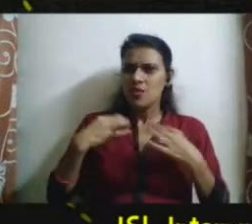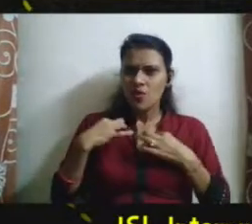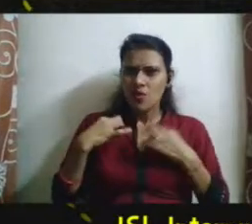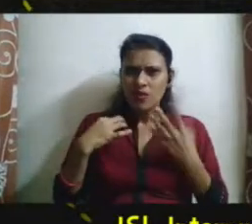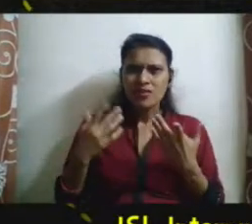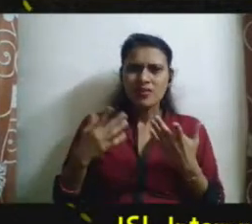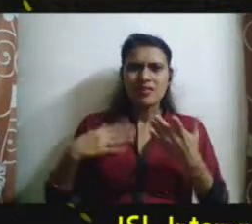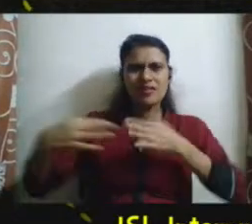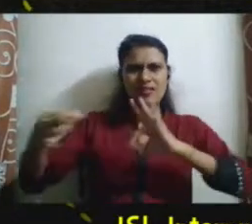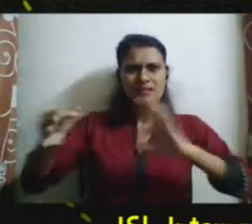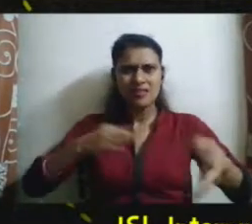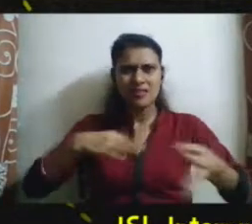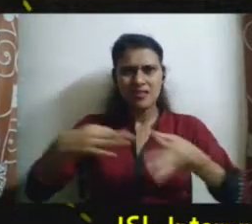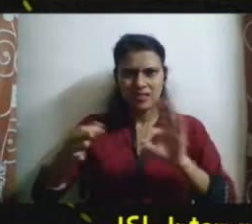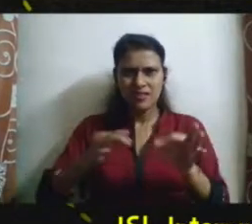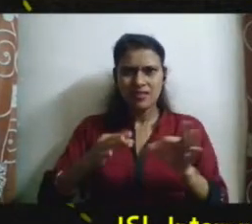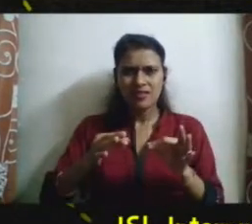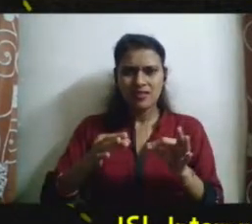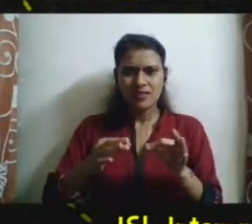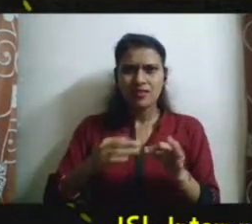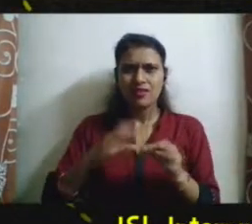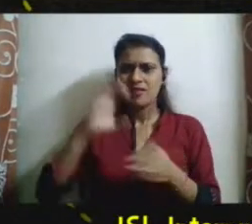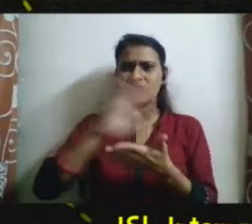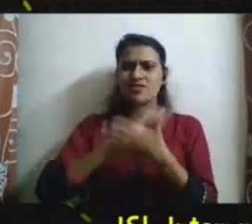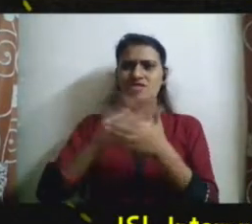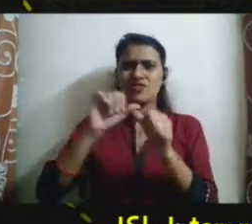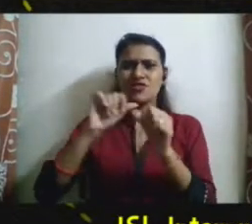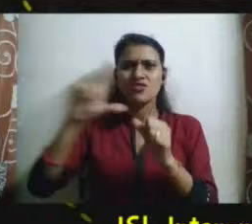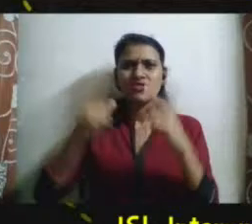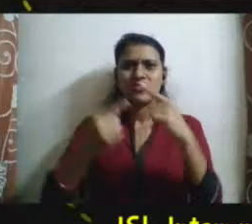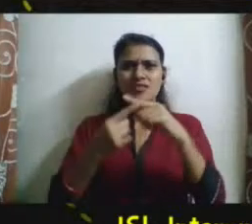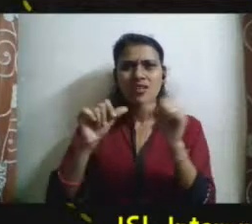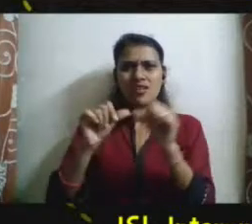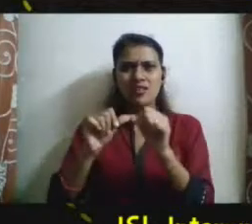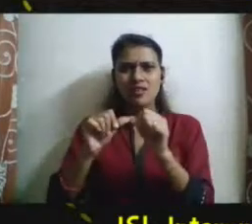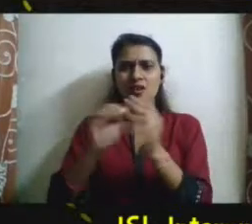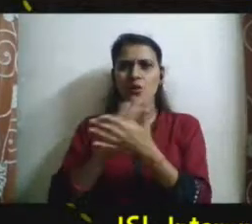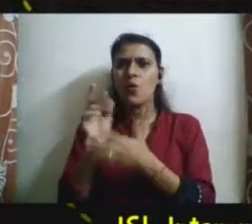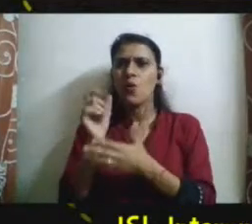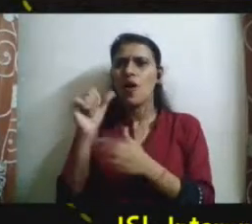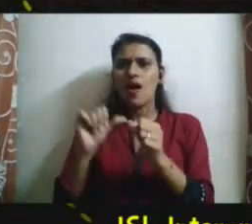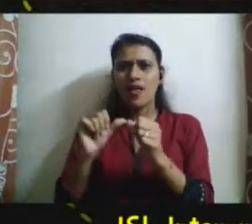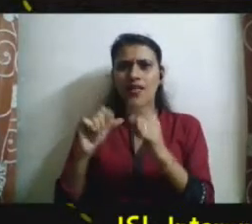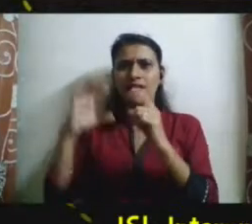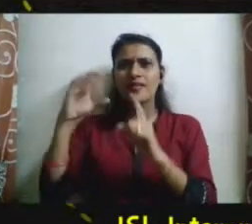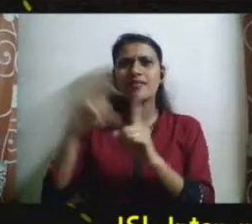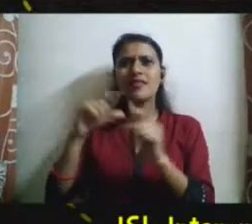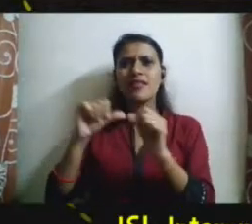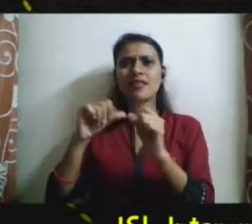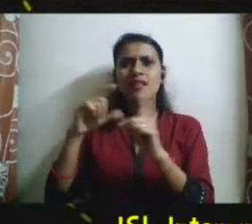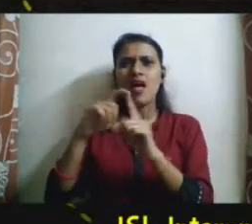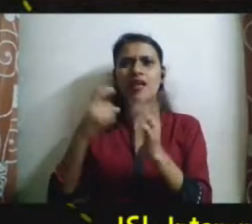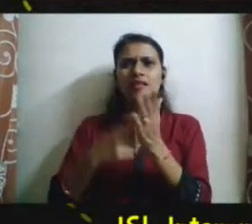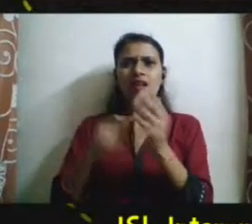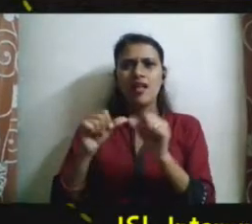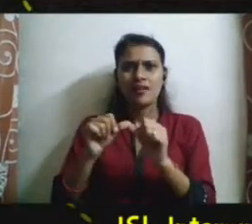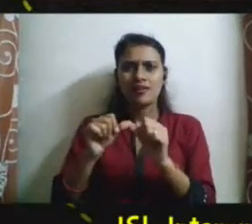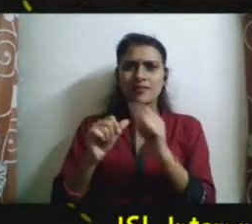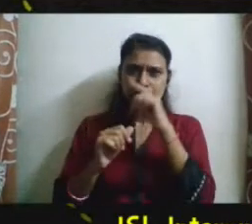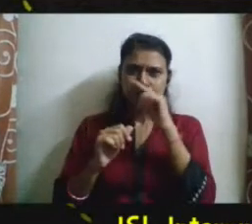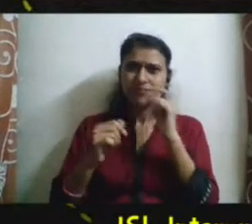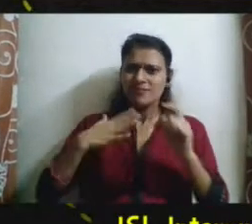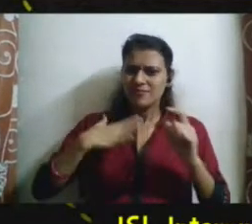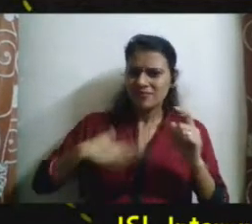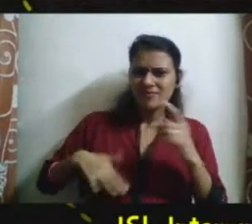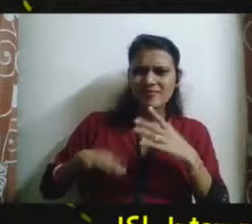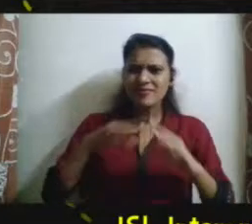dancing to this very chalta hua dadra. Suddenly, he turned it into an experience of absolute